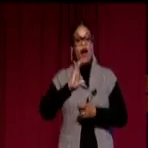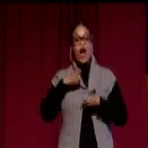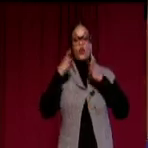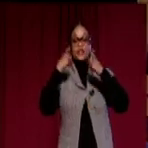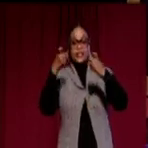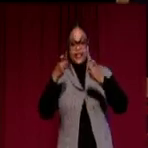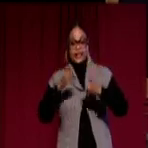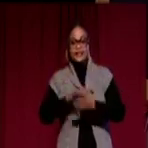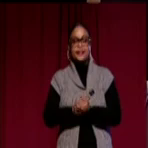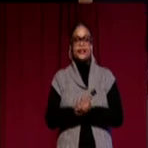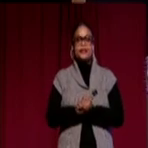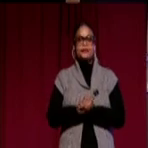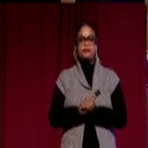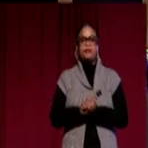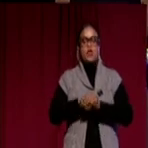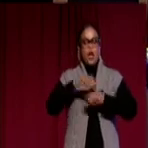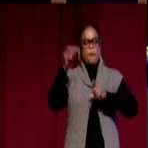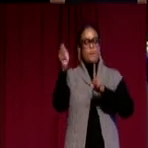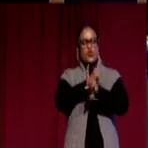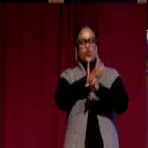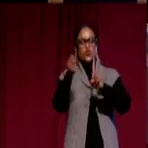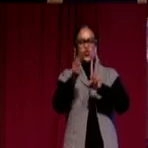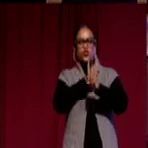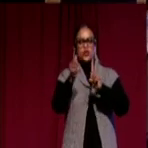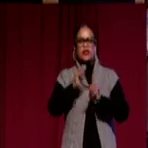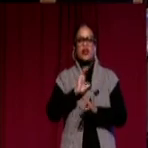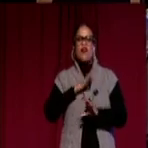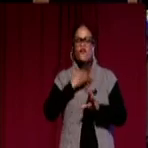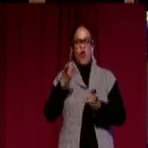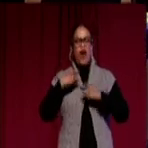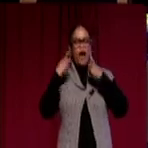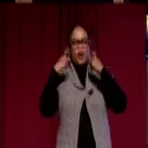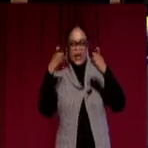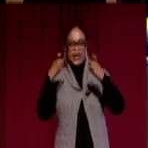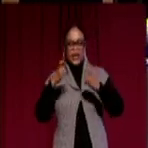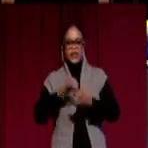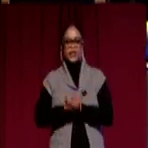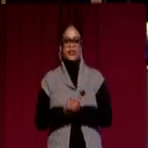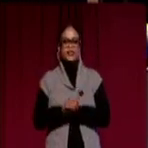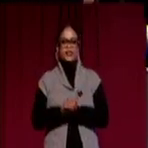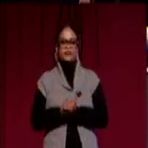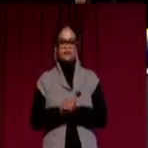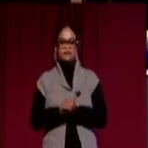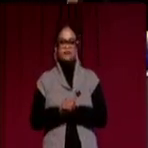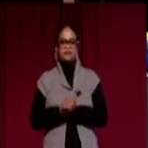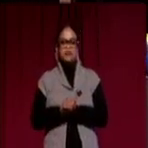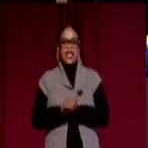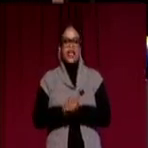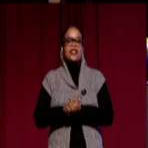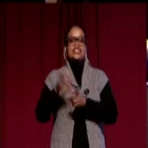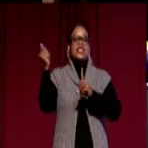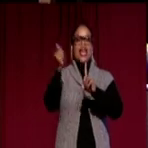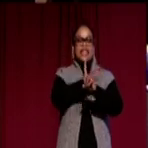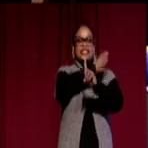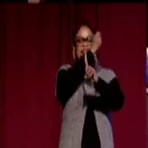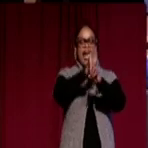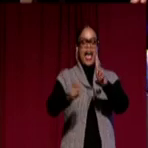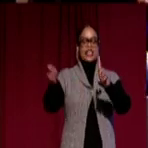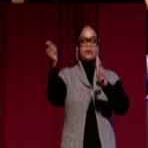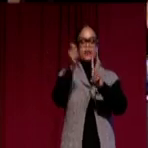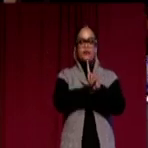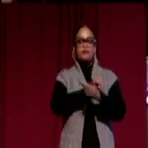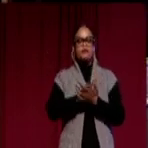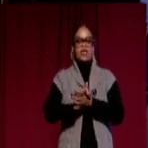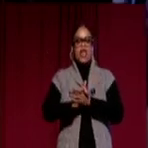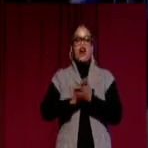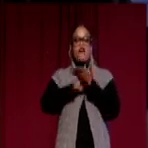transgression. Bruised for our iniquity. The chastisement